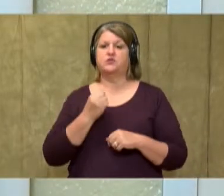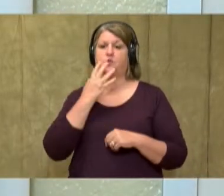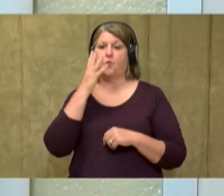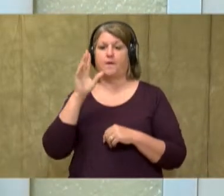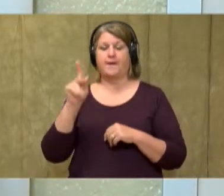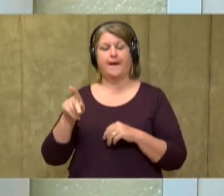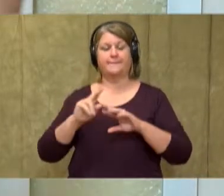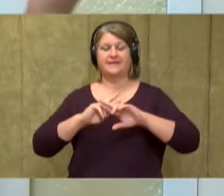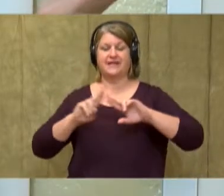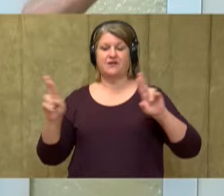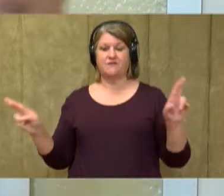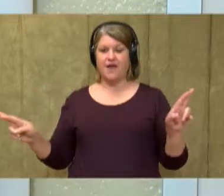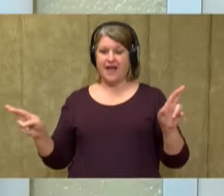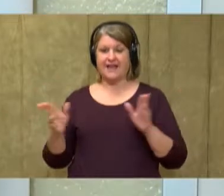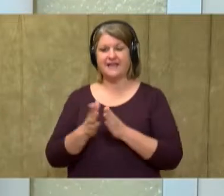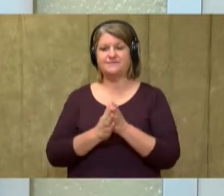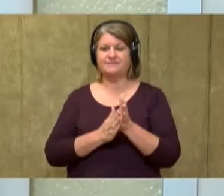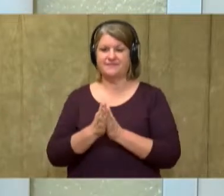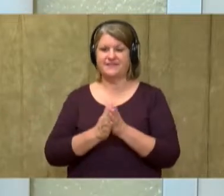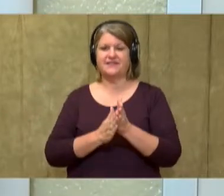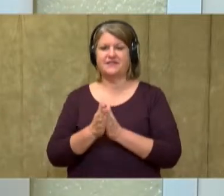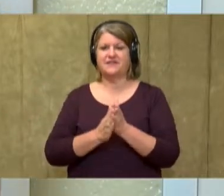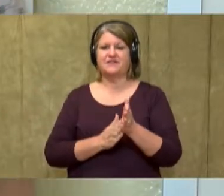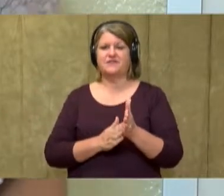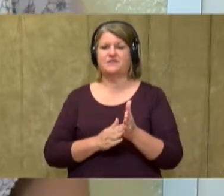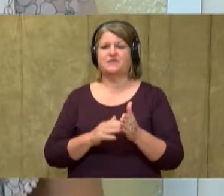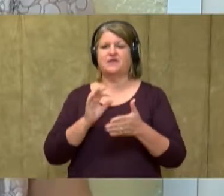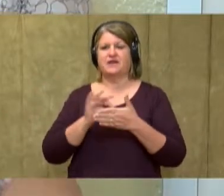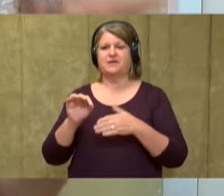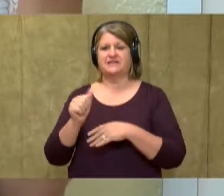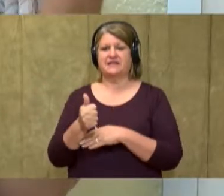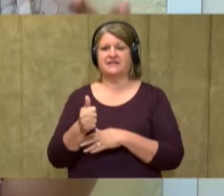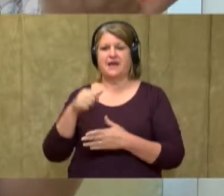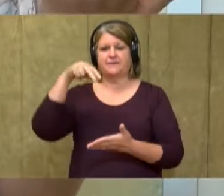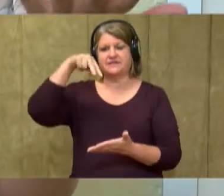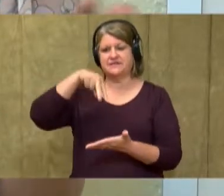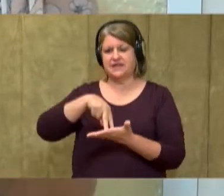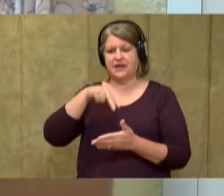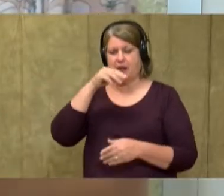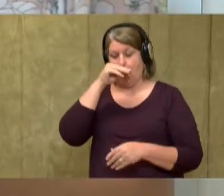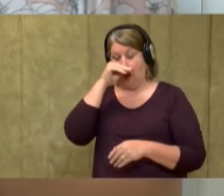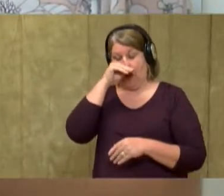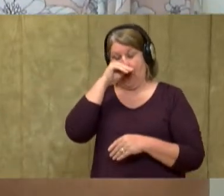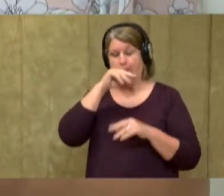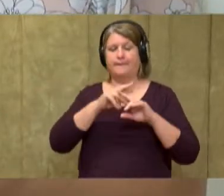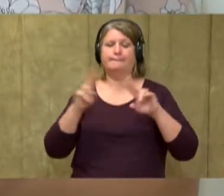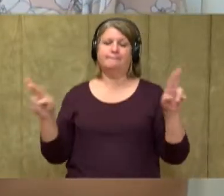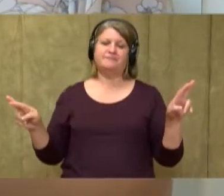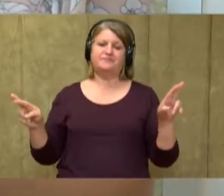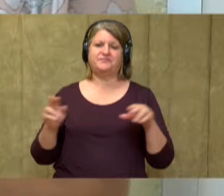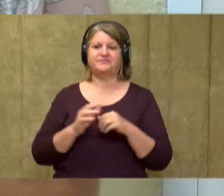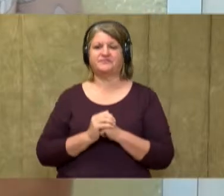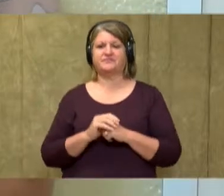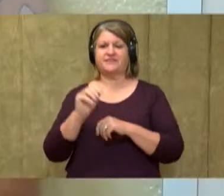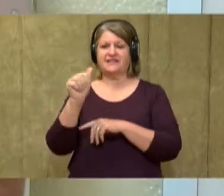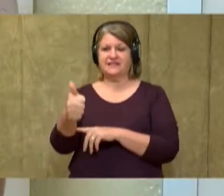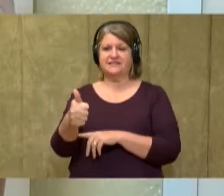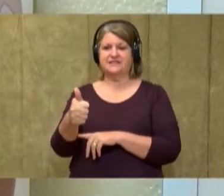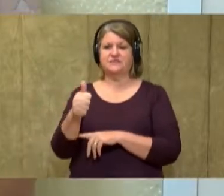by tens because we're going to do some 10 more and 10 less. Ready? Stand up. And here we go.